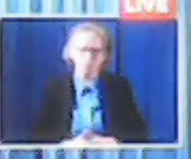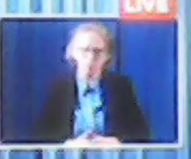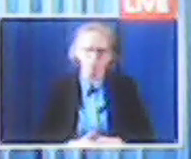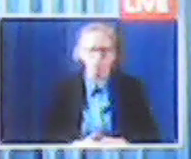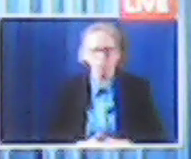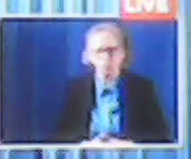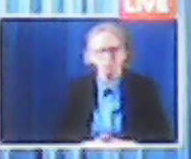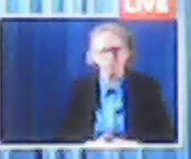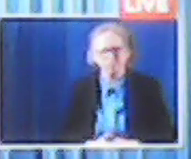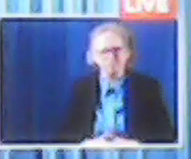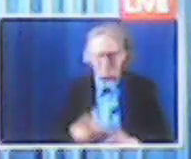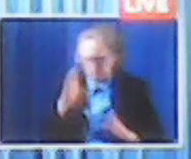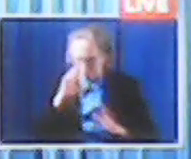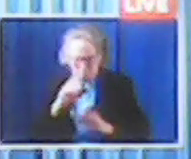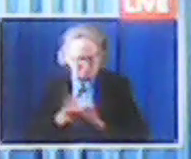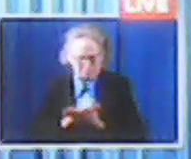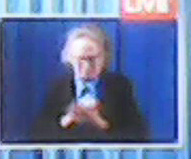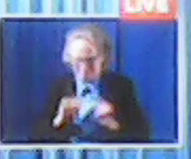day.